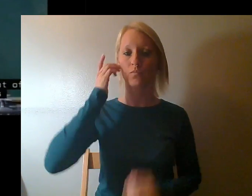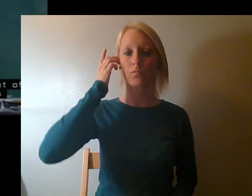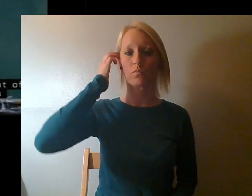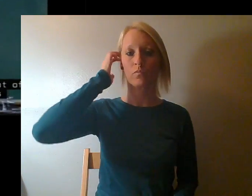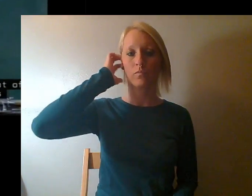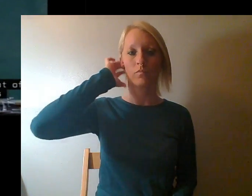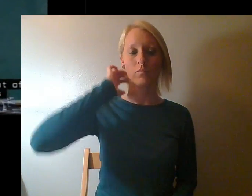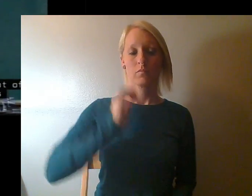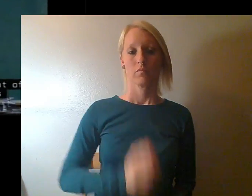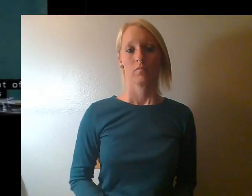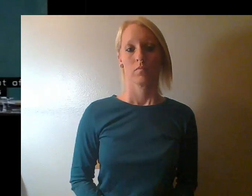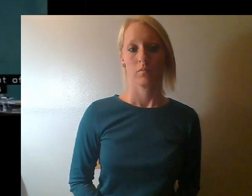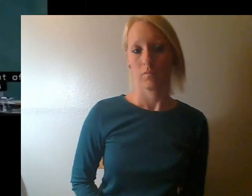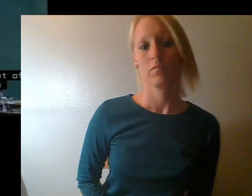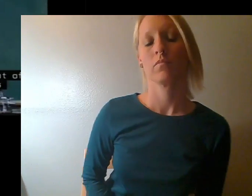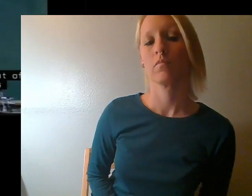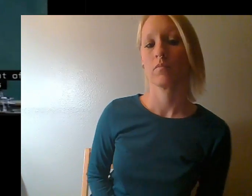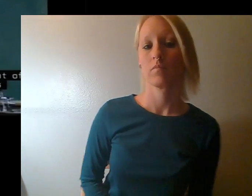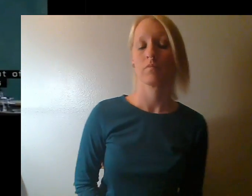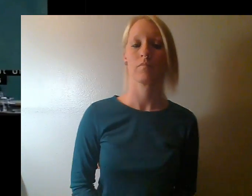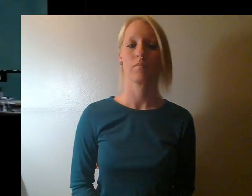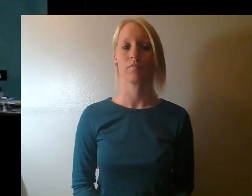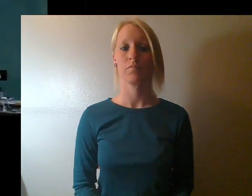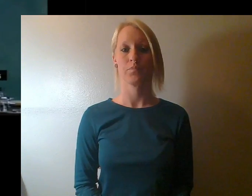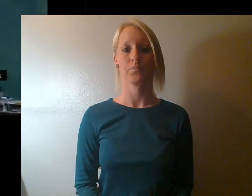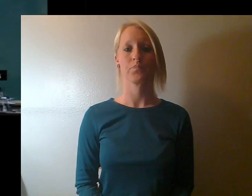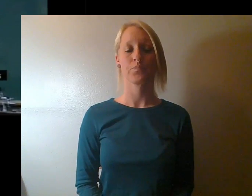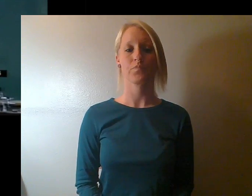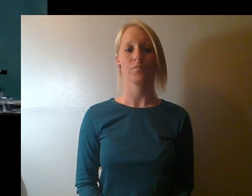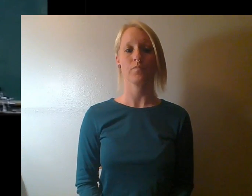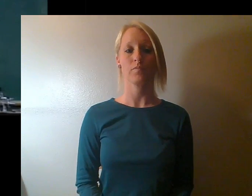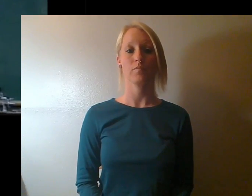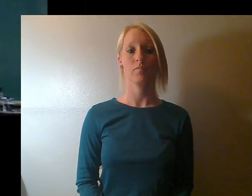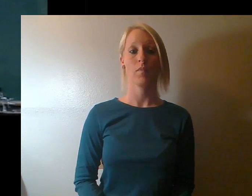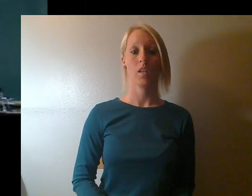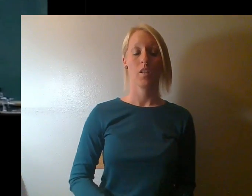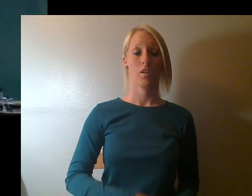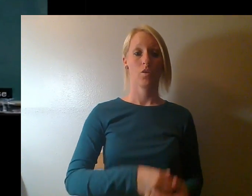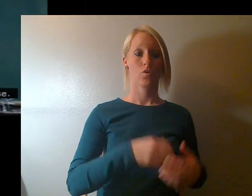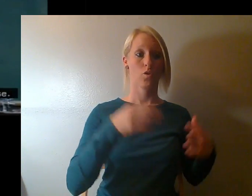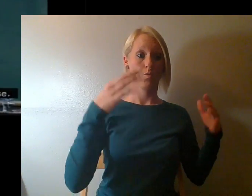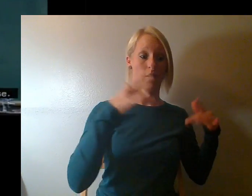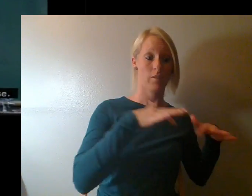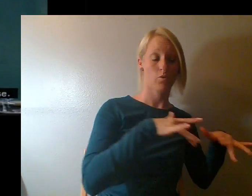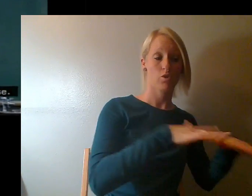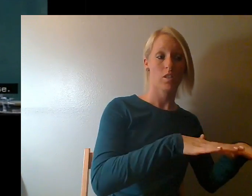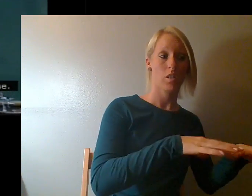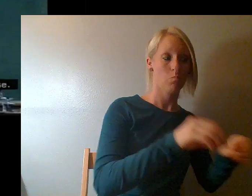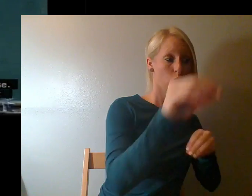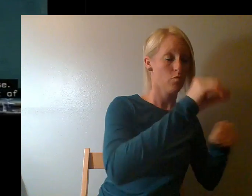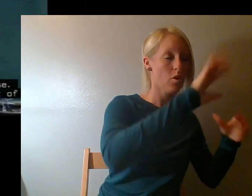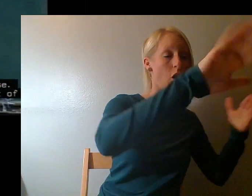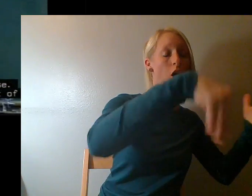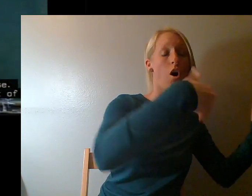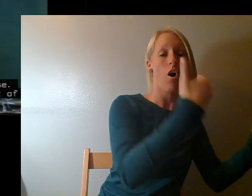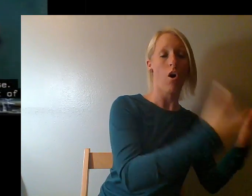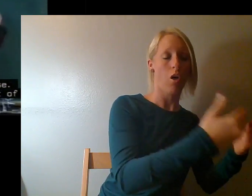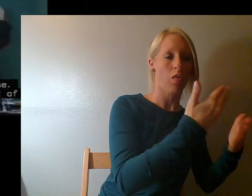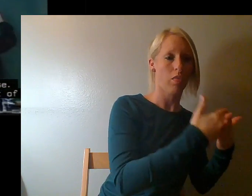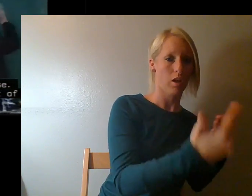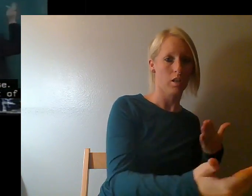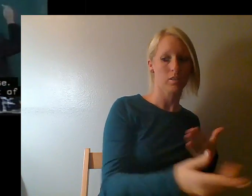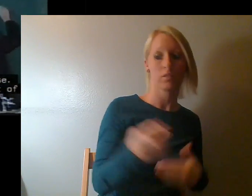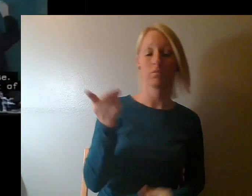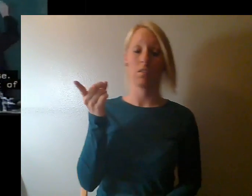not of all things, all right? Diffusion moves everything. All materials diffuse, basically. Almost all materials diffuse. But osmosis is the movement